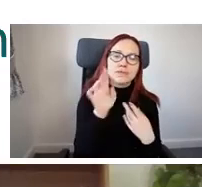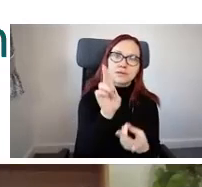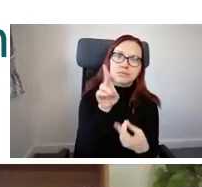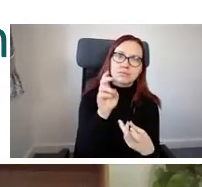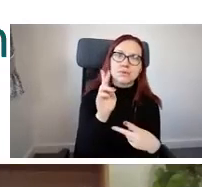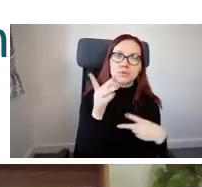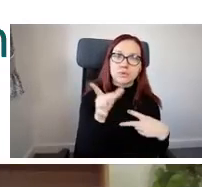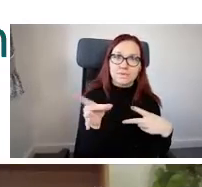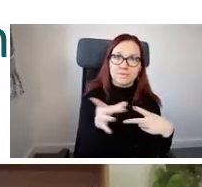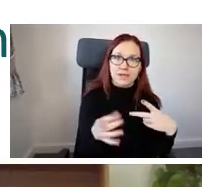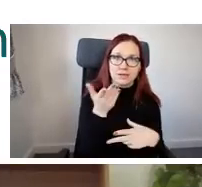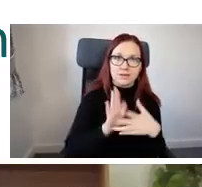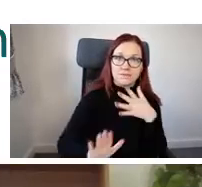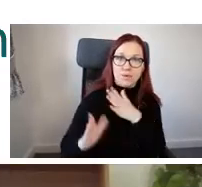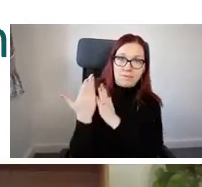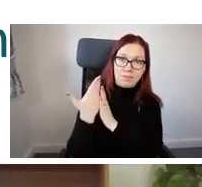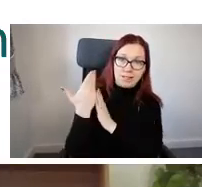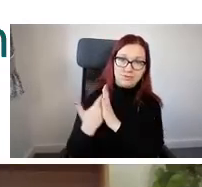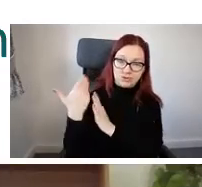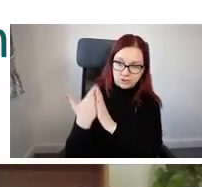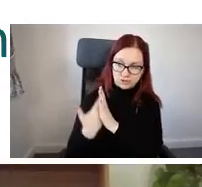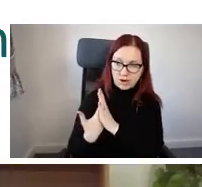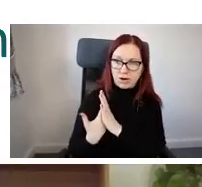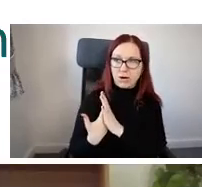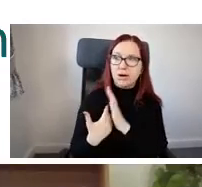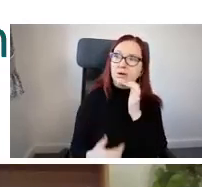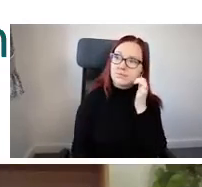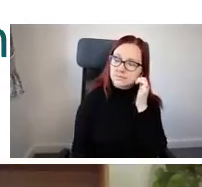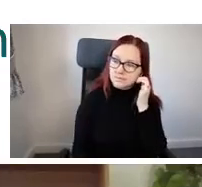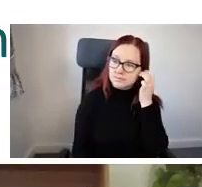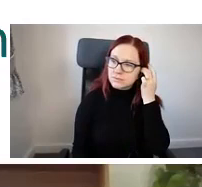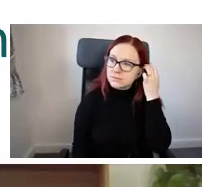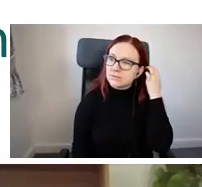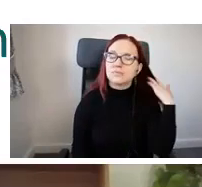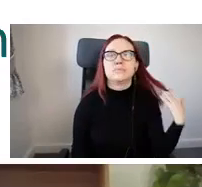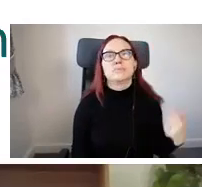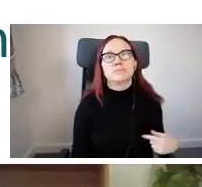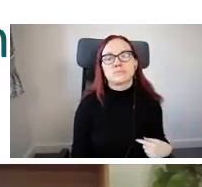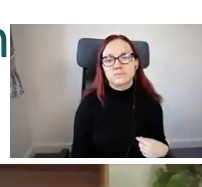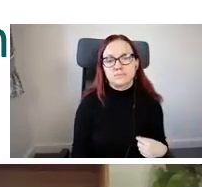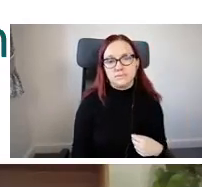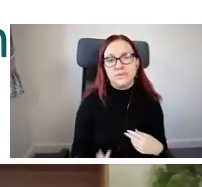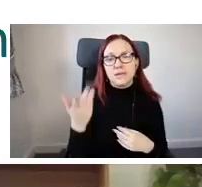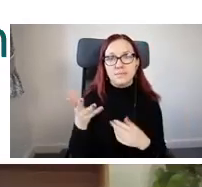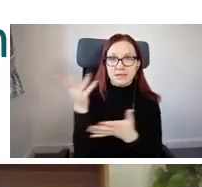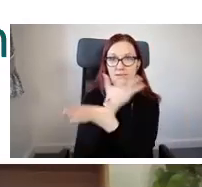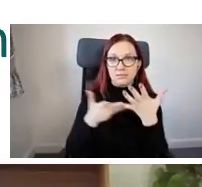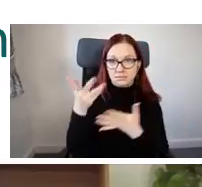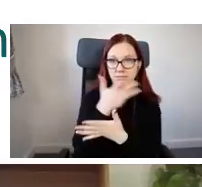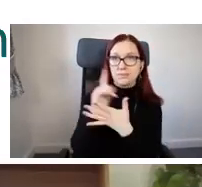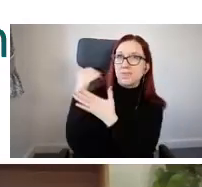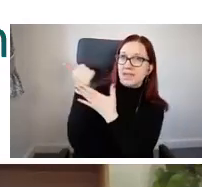out of the literature and were discussed at some length with the advisors that we also spoke